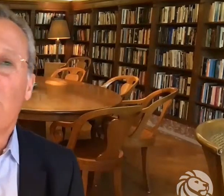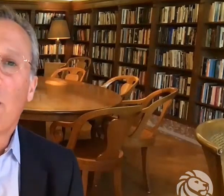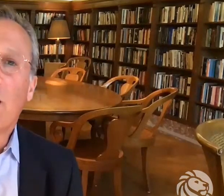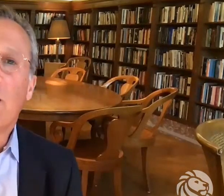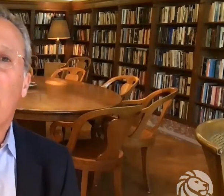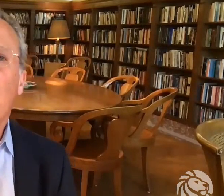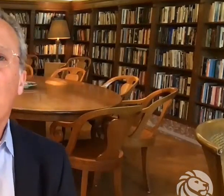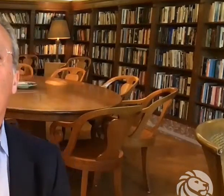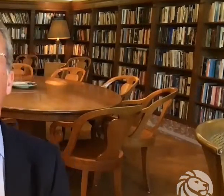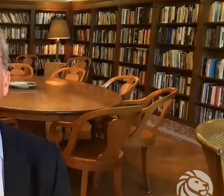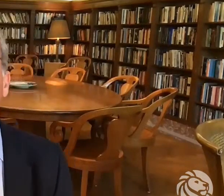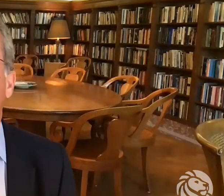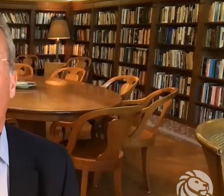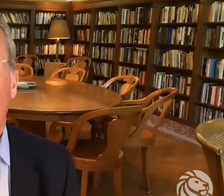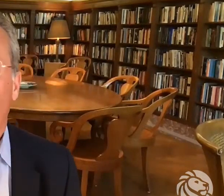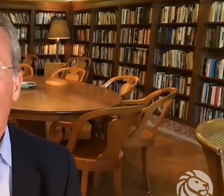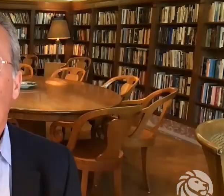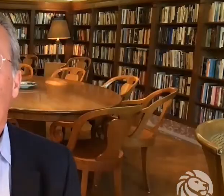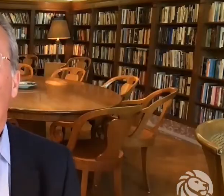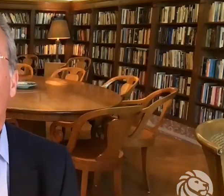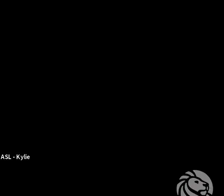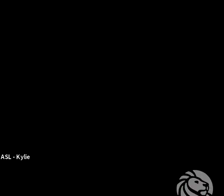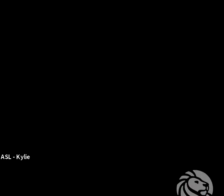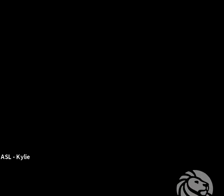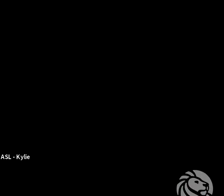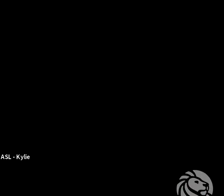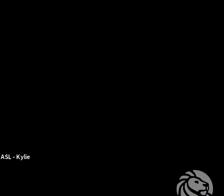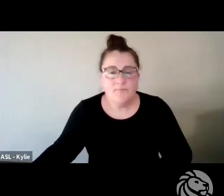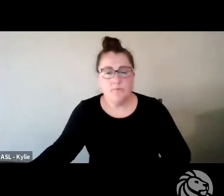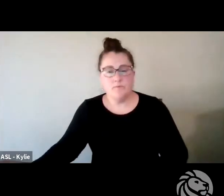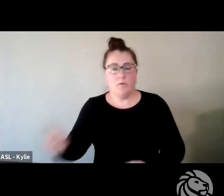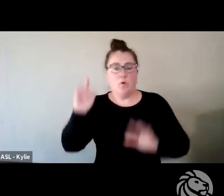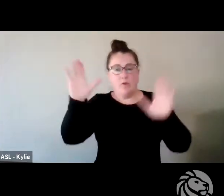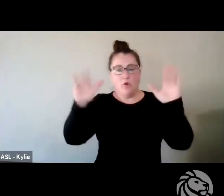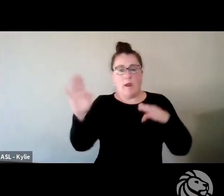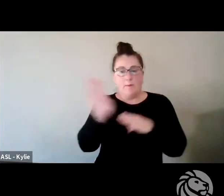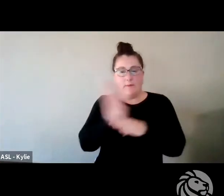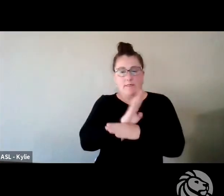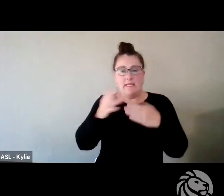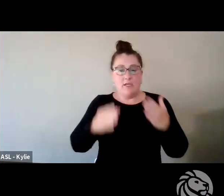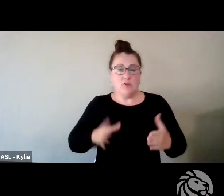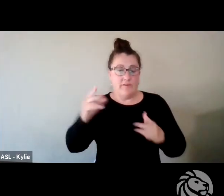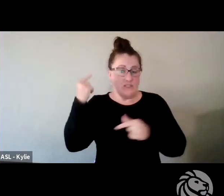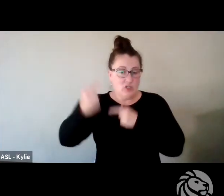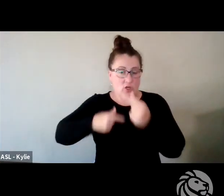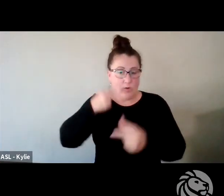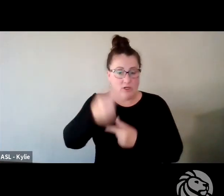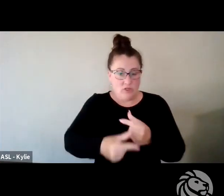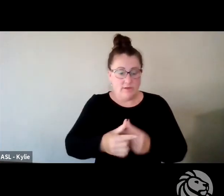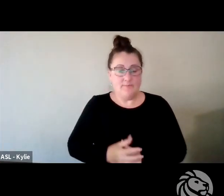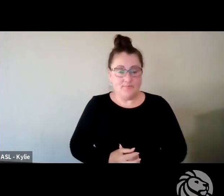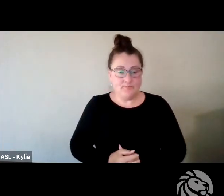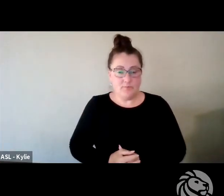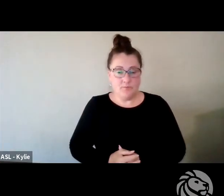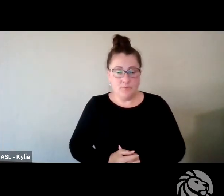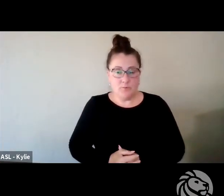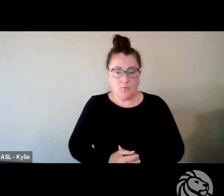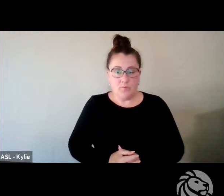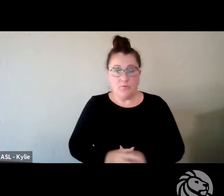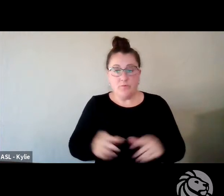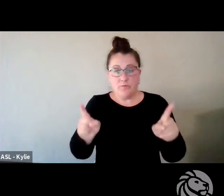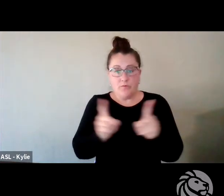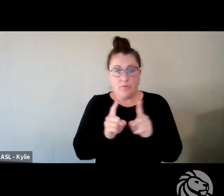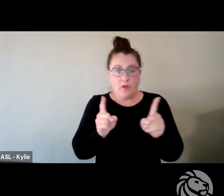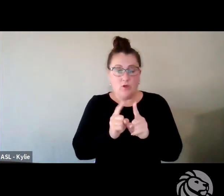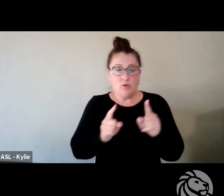been recognized as one of the great business leaders of his generation. He's also on